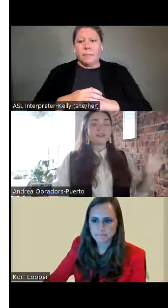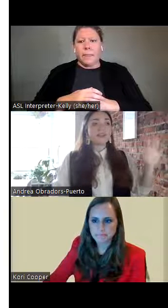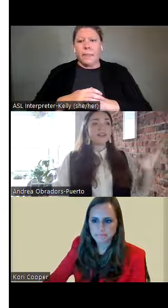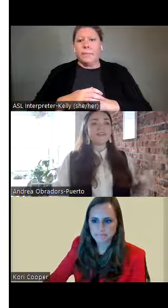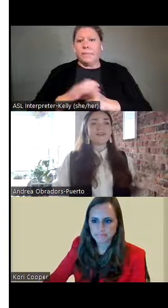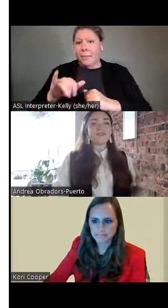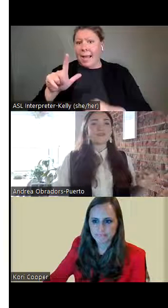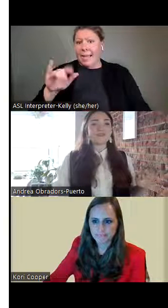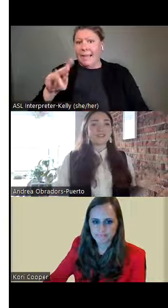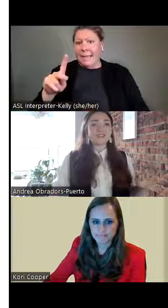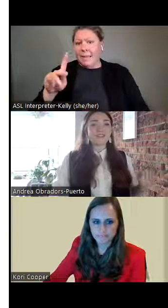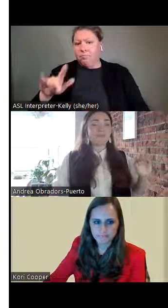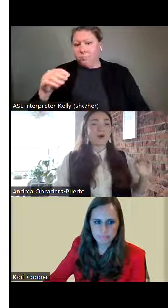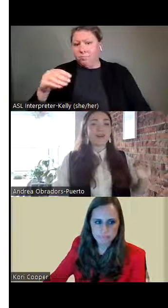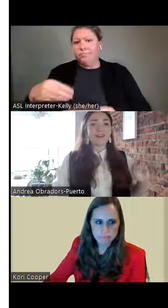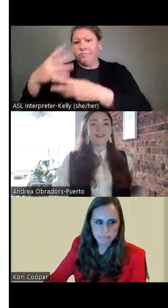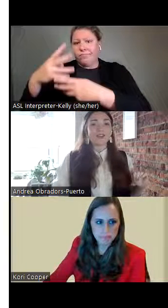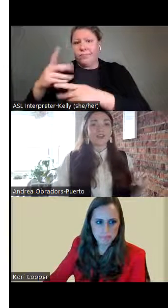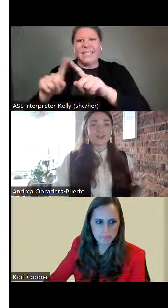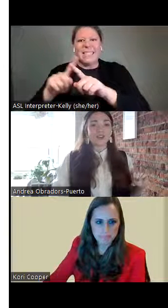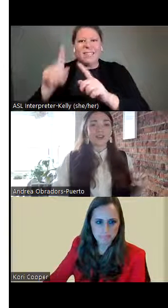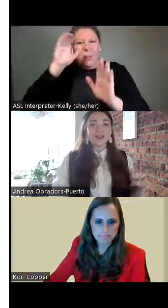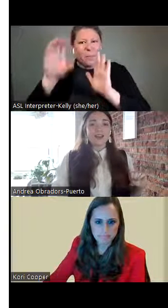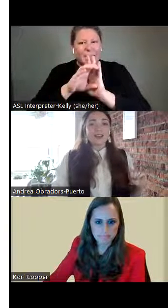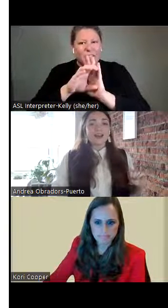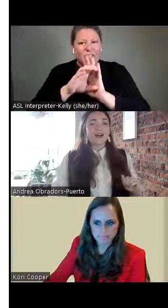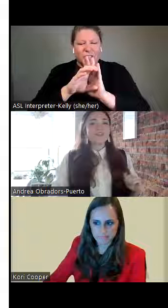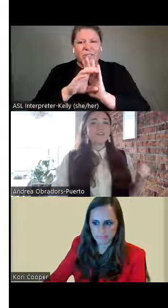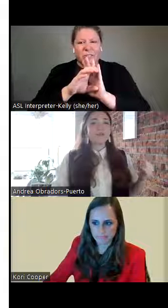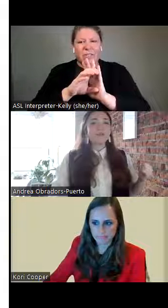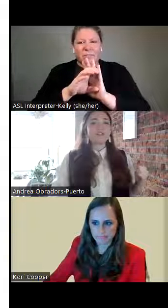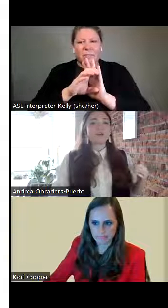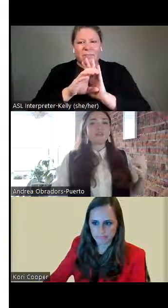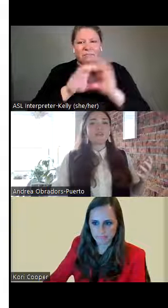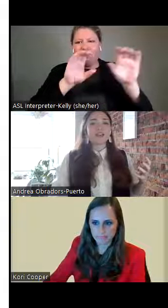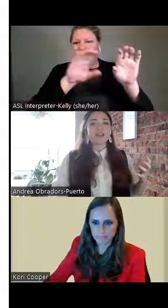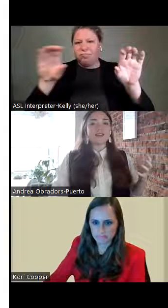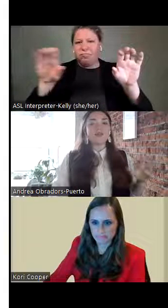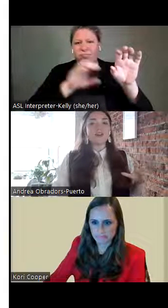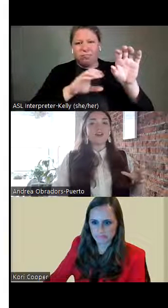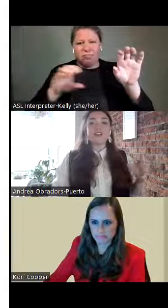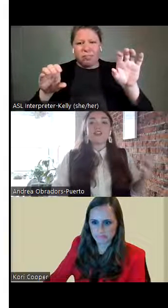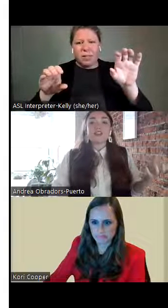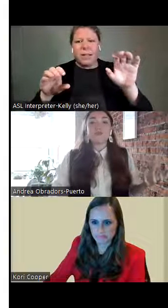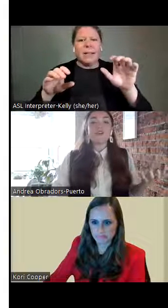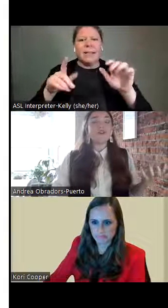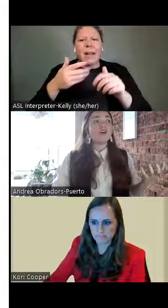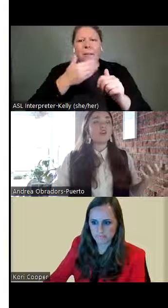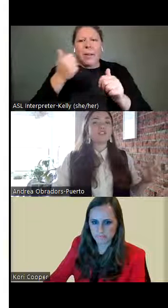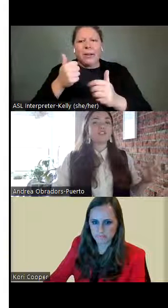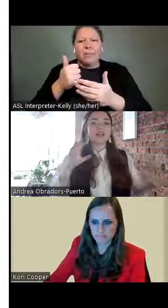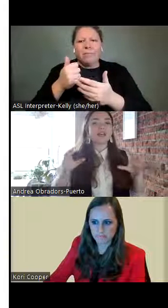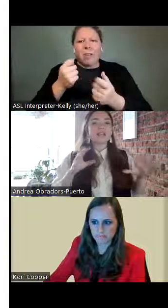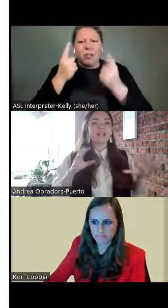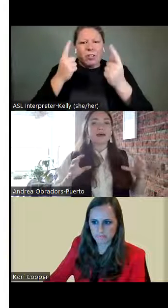a list of different pictors pop up in your screen. This helps us to better understand the temper of our